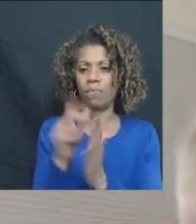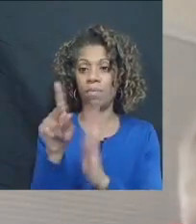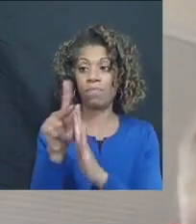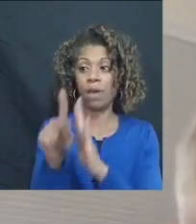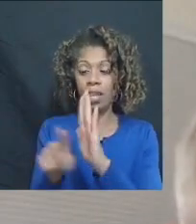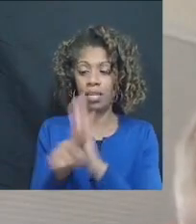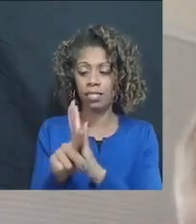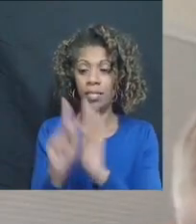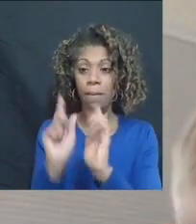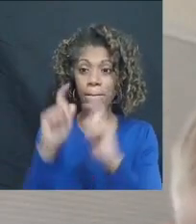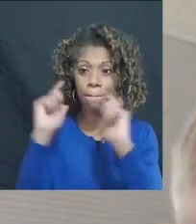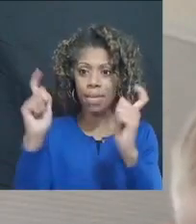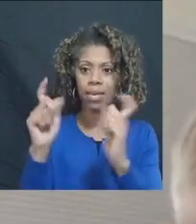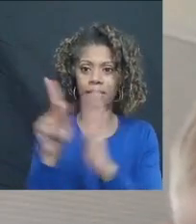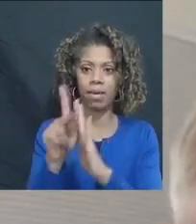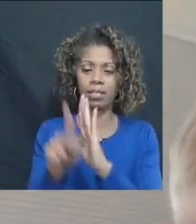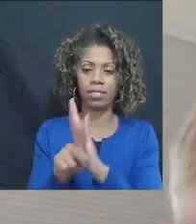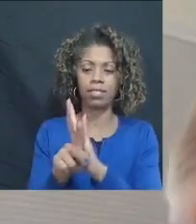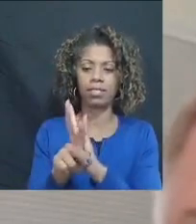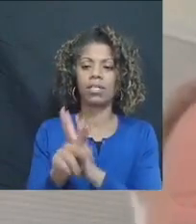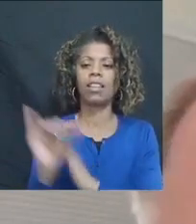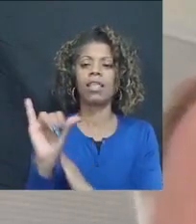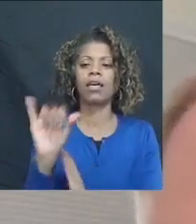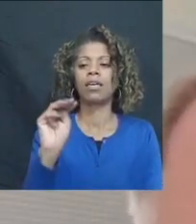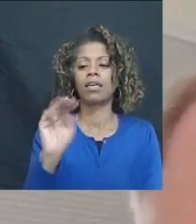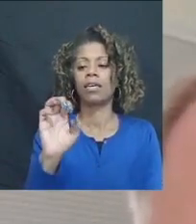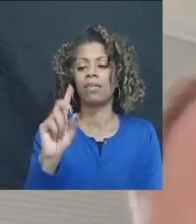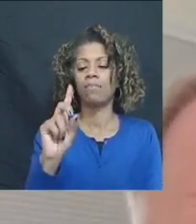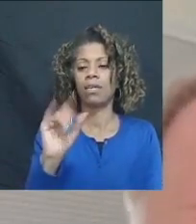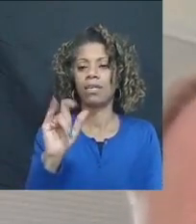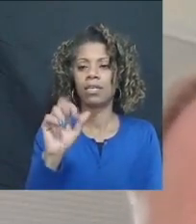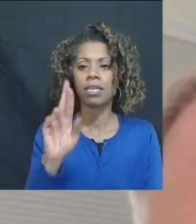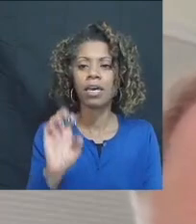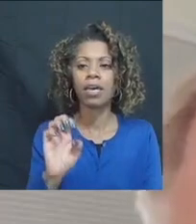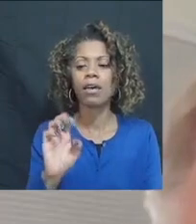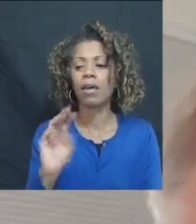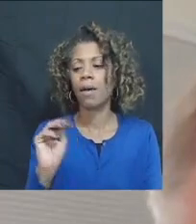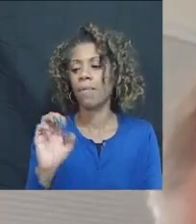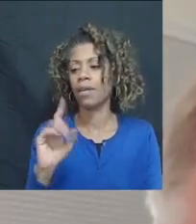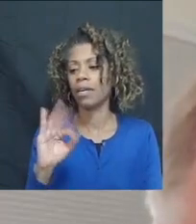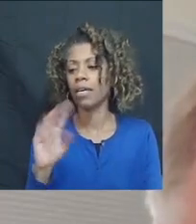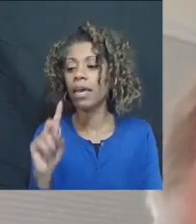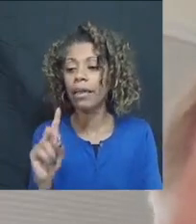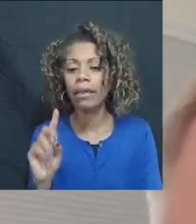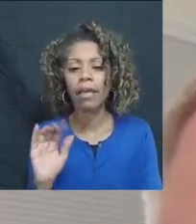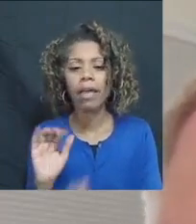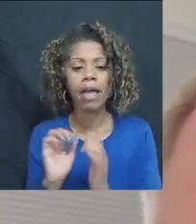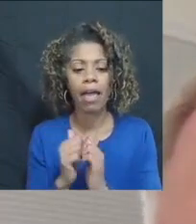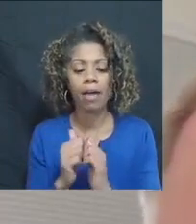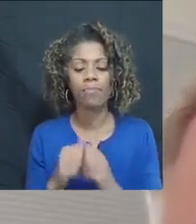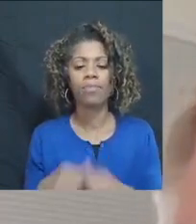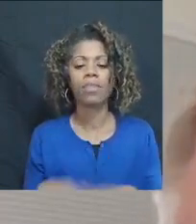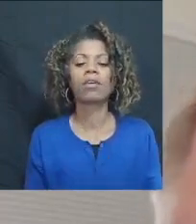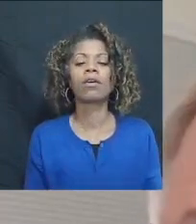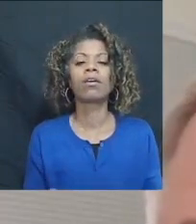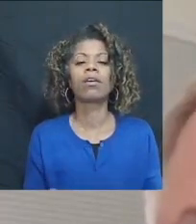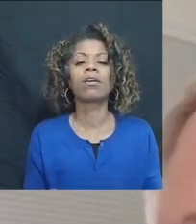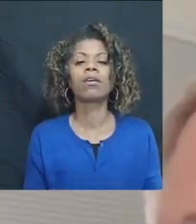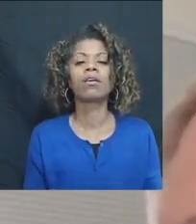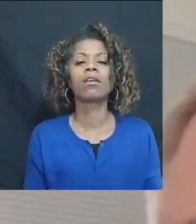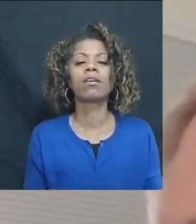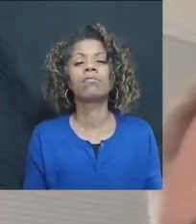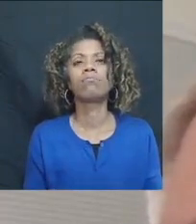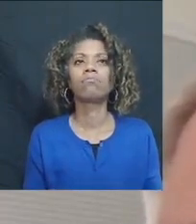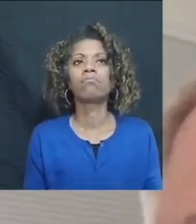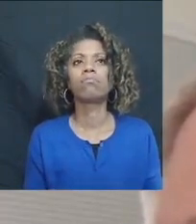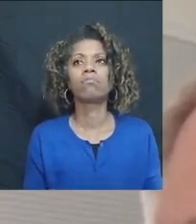all those sets of issues. So he completely went about remaking the staff at Kaiser. I was one of his second, probably a second or third